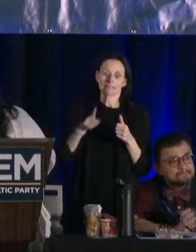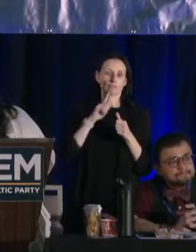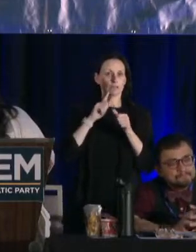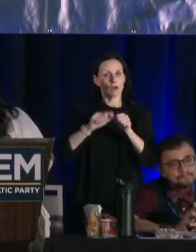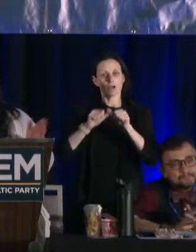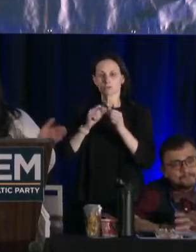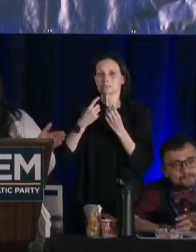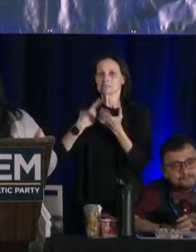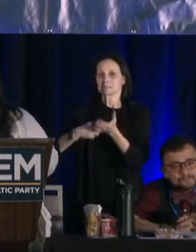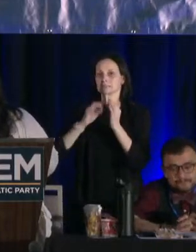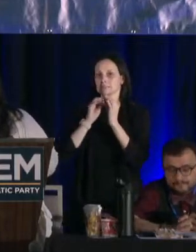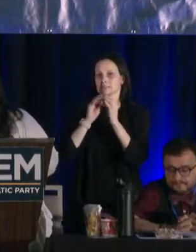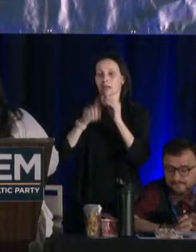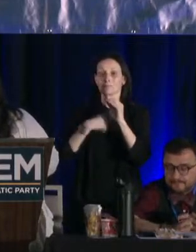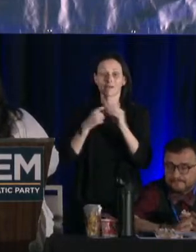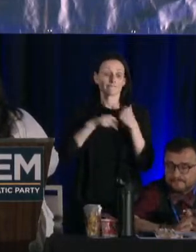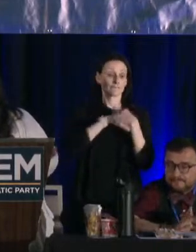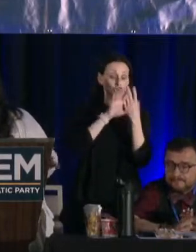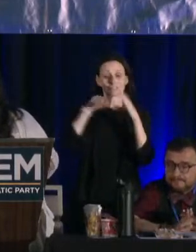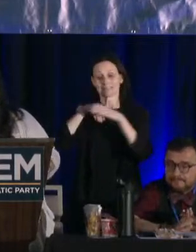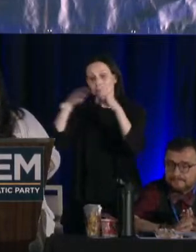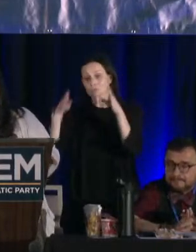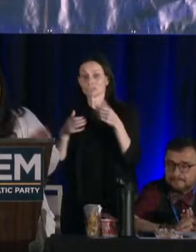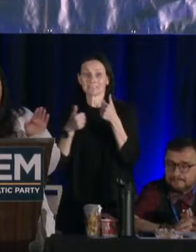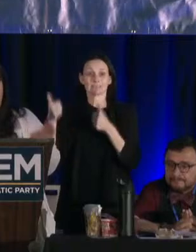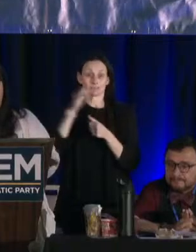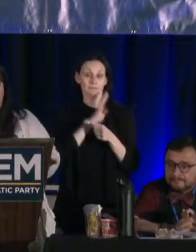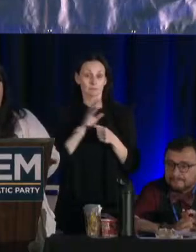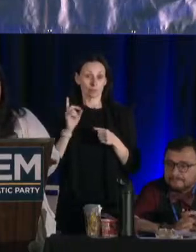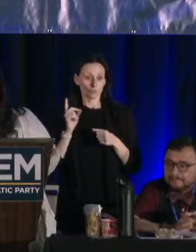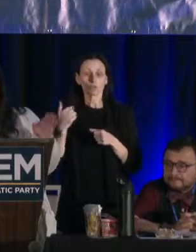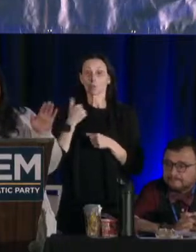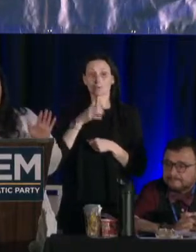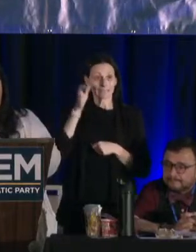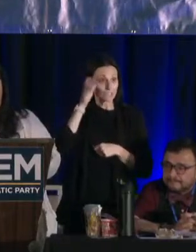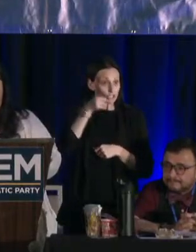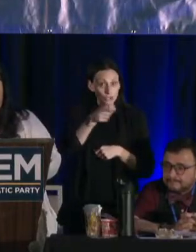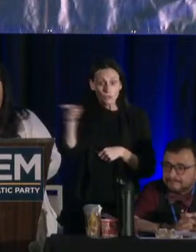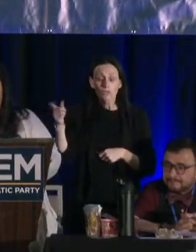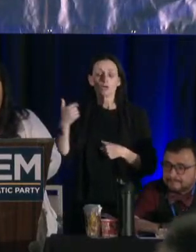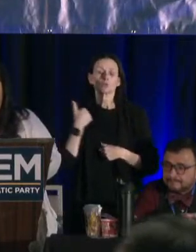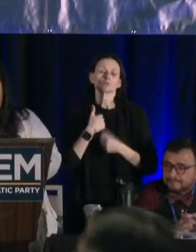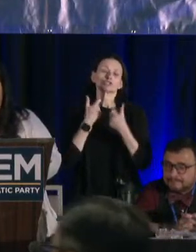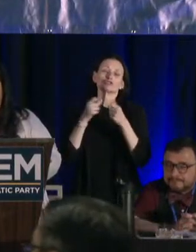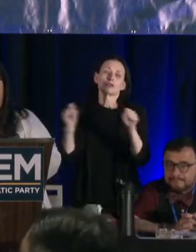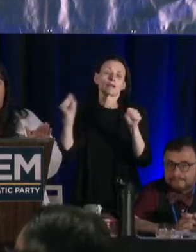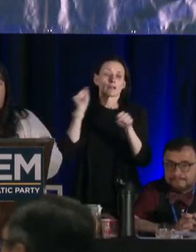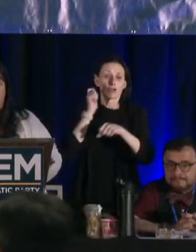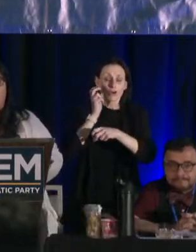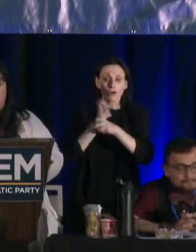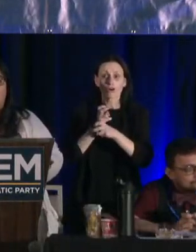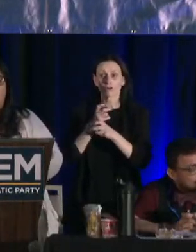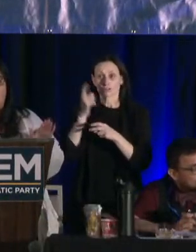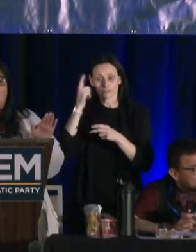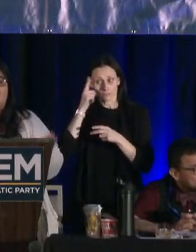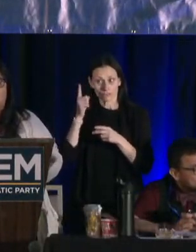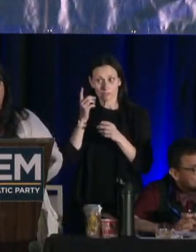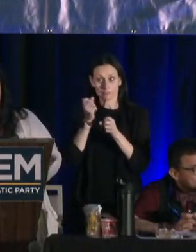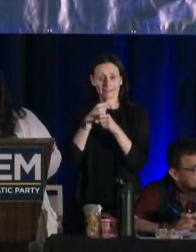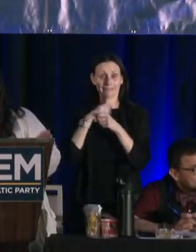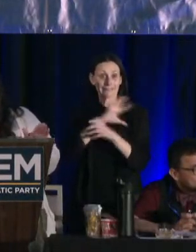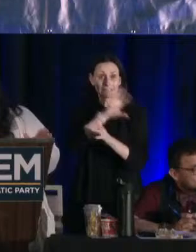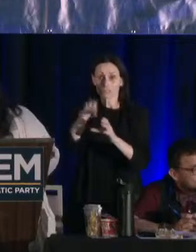ongoing discussion about virtual versus in-person e-boards. We hear you. We are trying to modernize the party. We want to make it